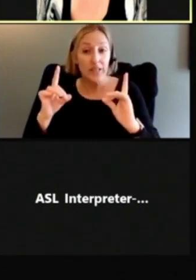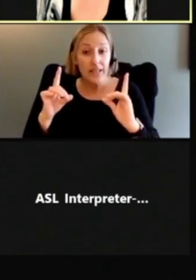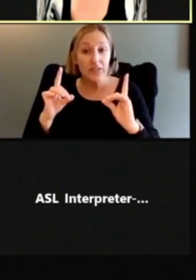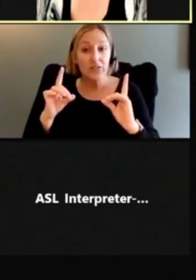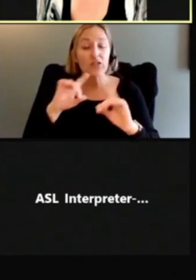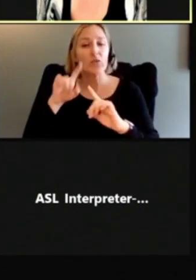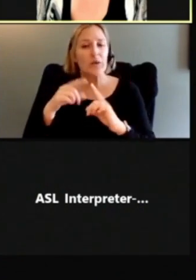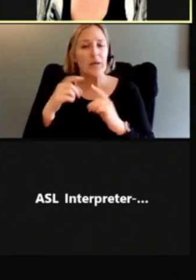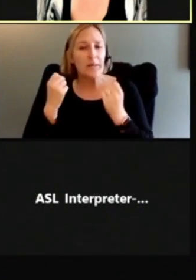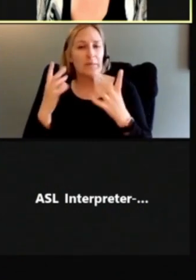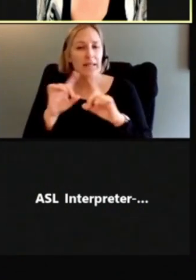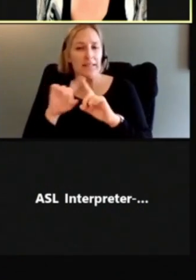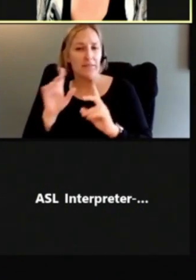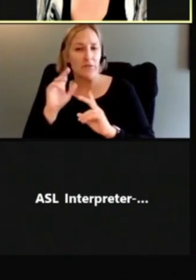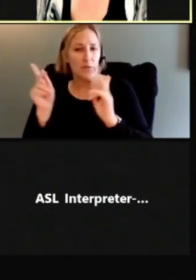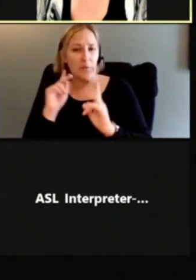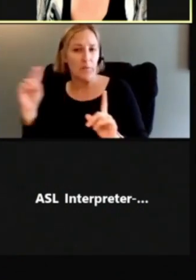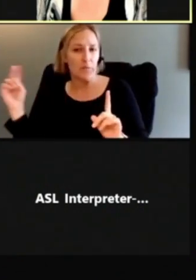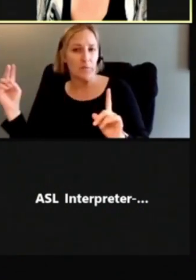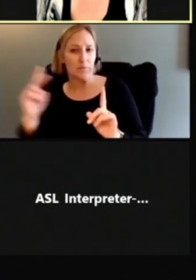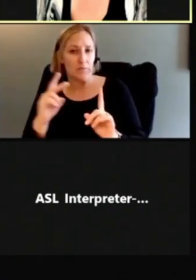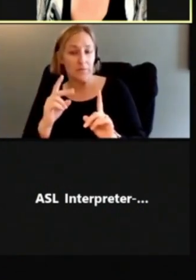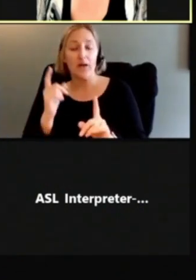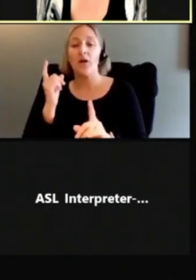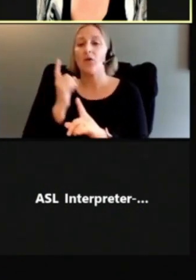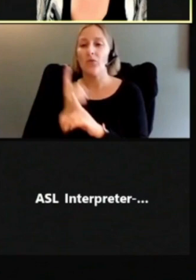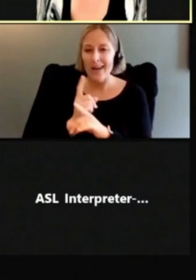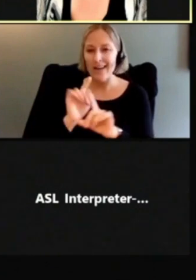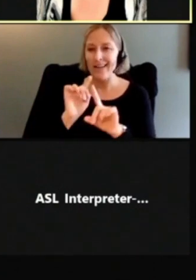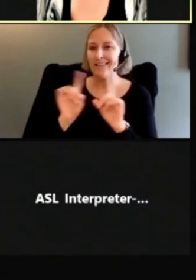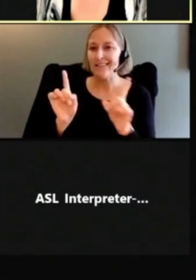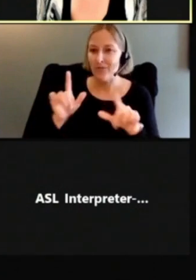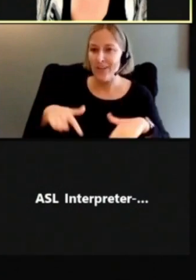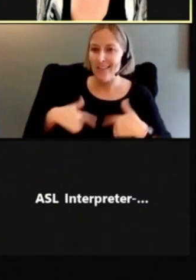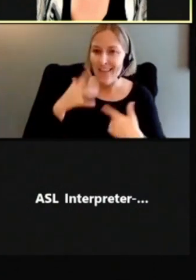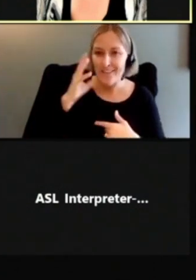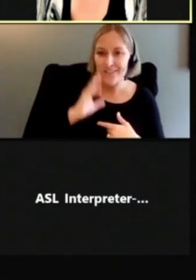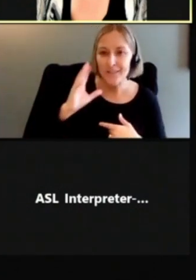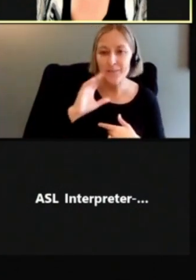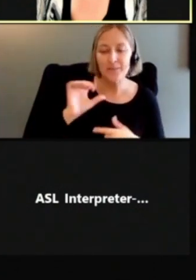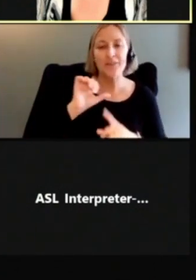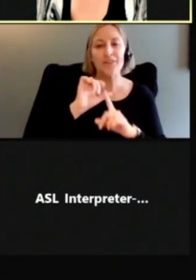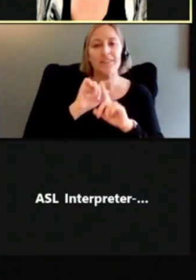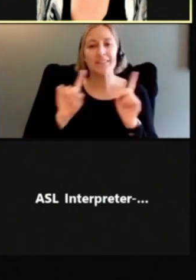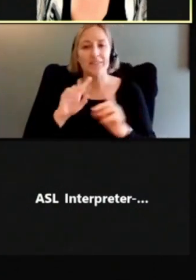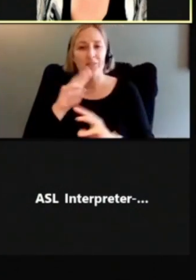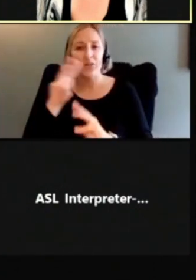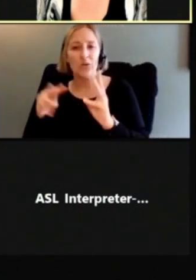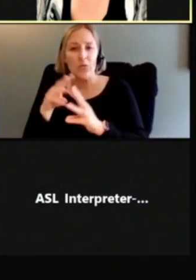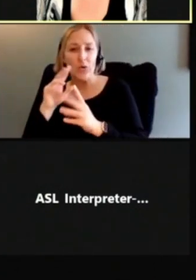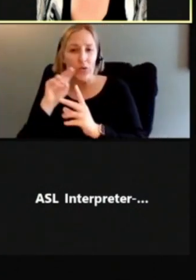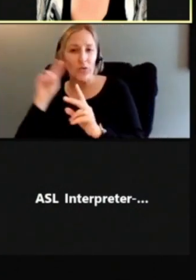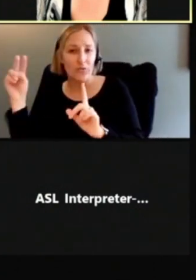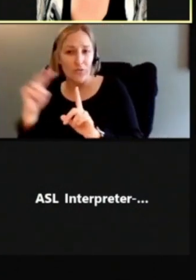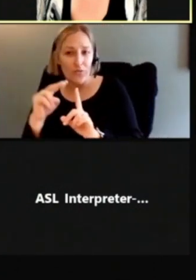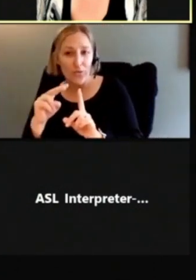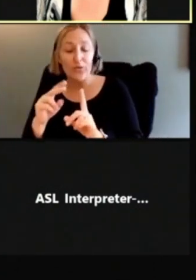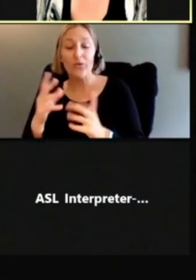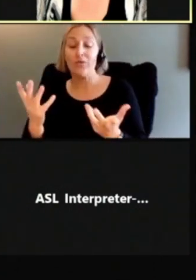viewing it? Yes, different life experiences and different worldviews. Yeah, you don't know who